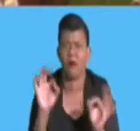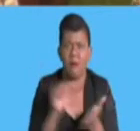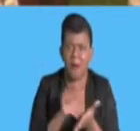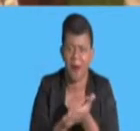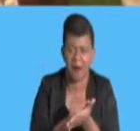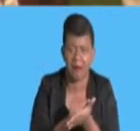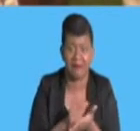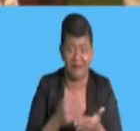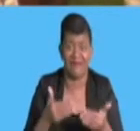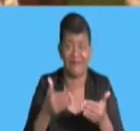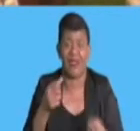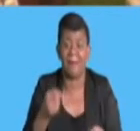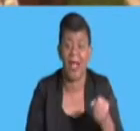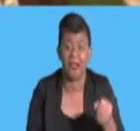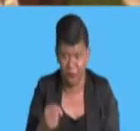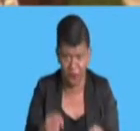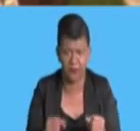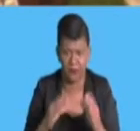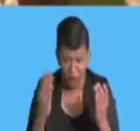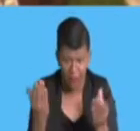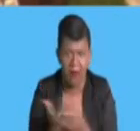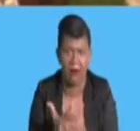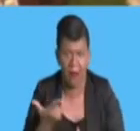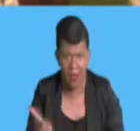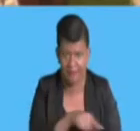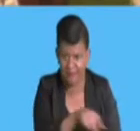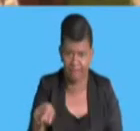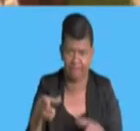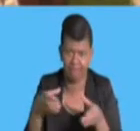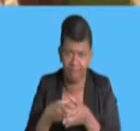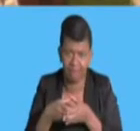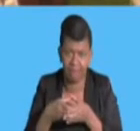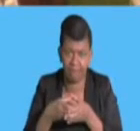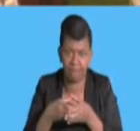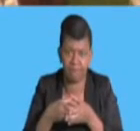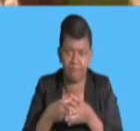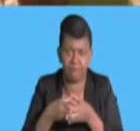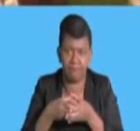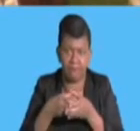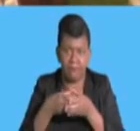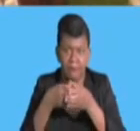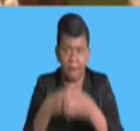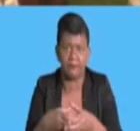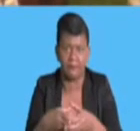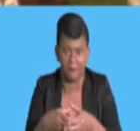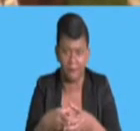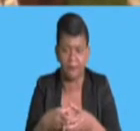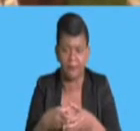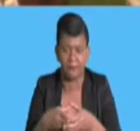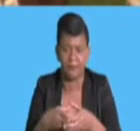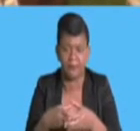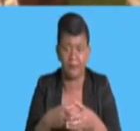unless we all progress together. The miserable minimum wage of $2.68 an hour, the never-ending civil service